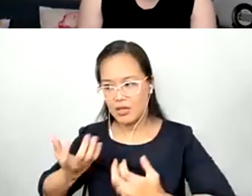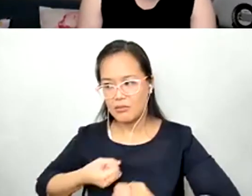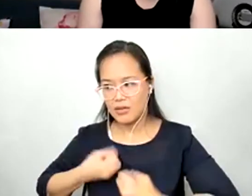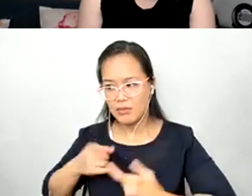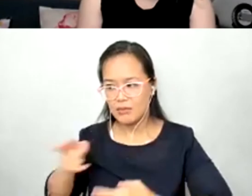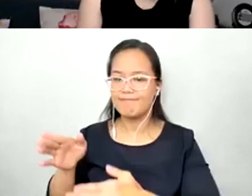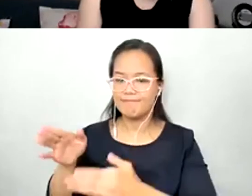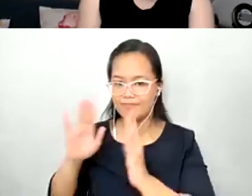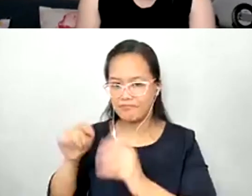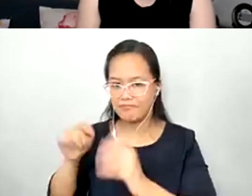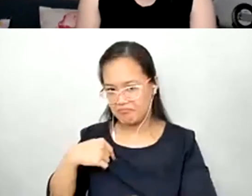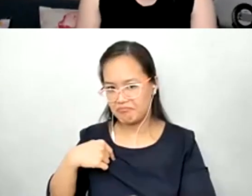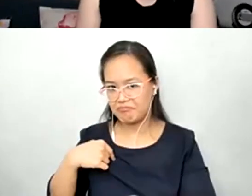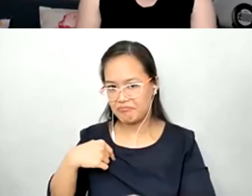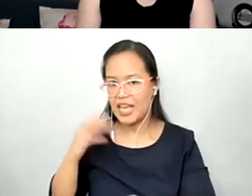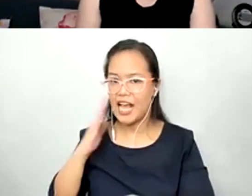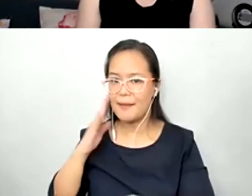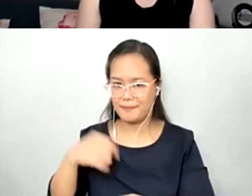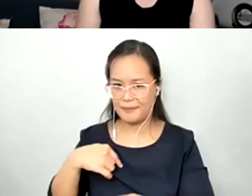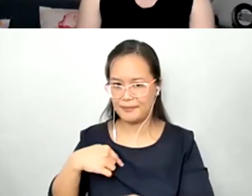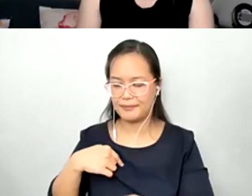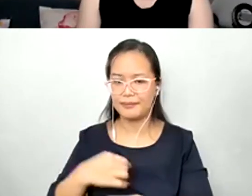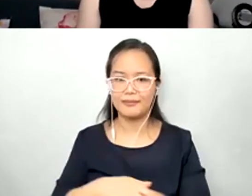person who knows me. Yun.